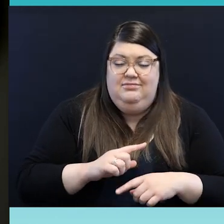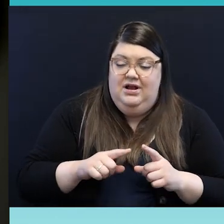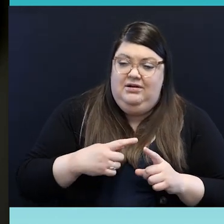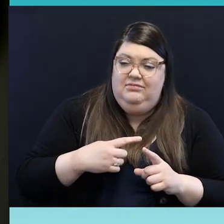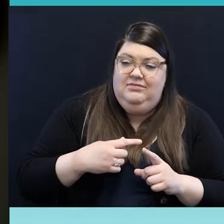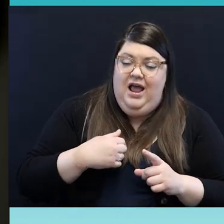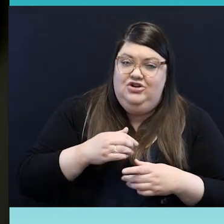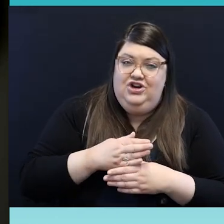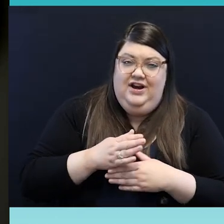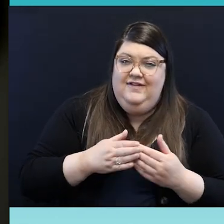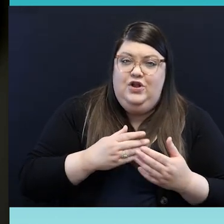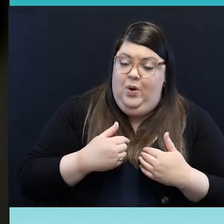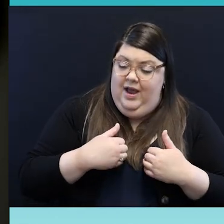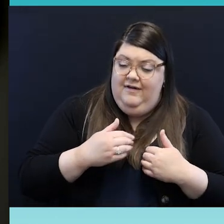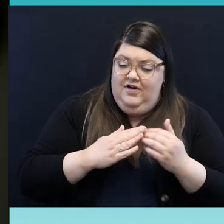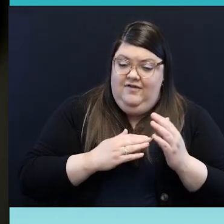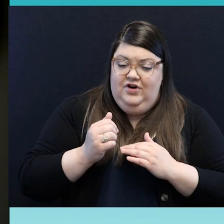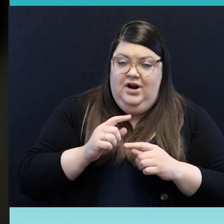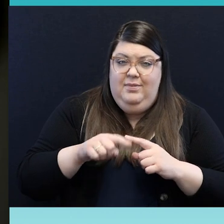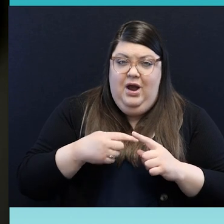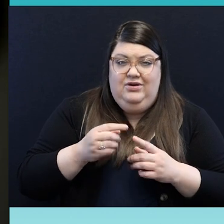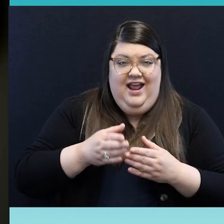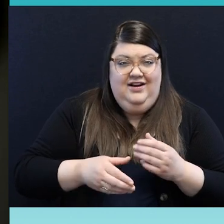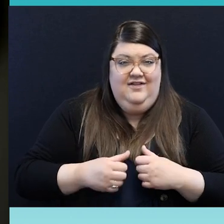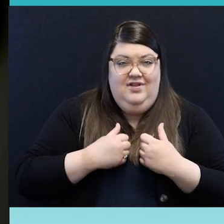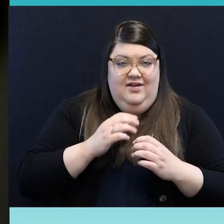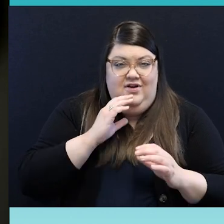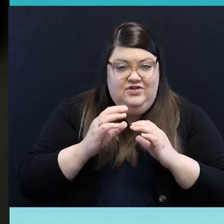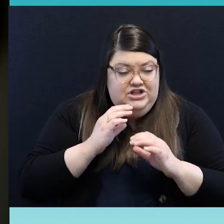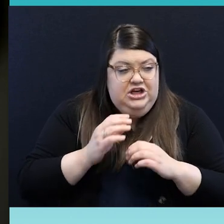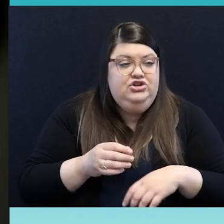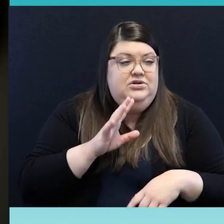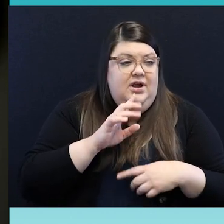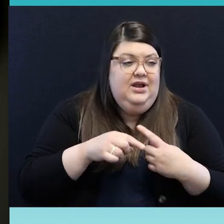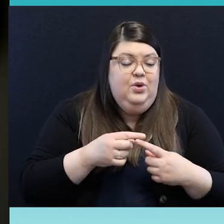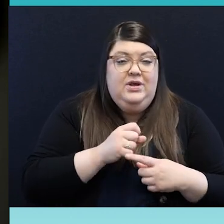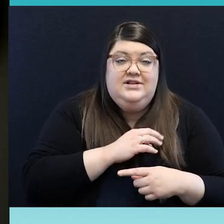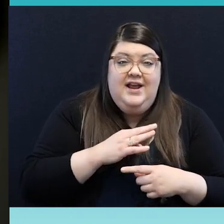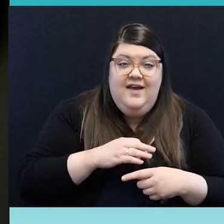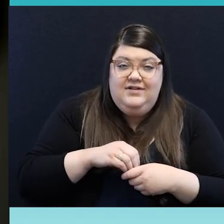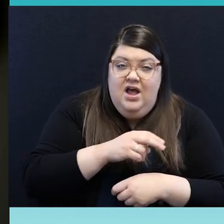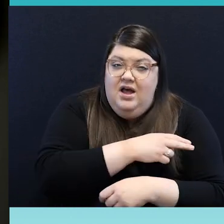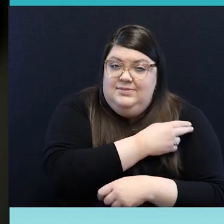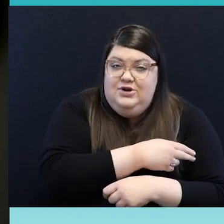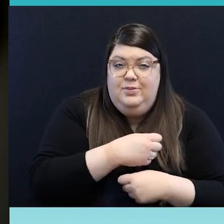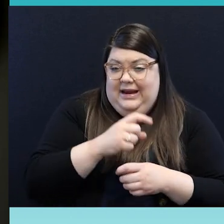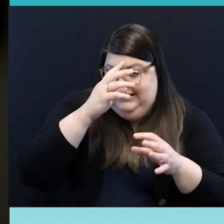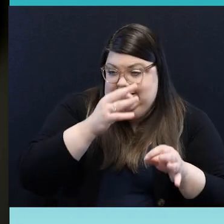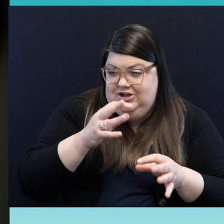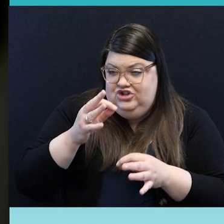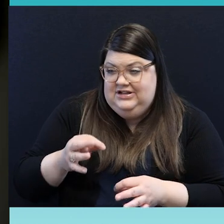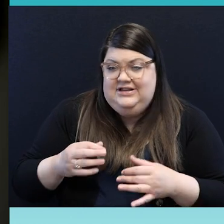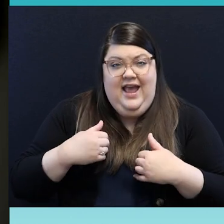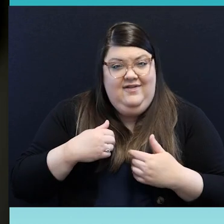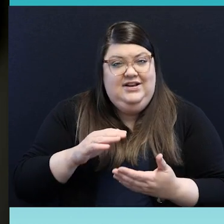comfort around end of life conversations and talking with hospital staff and making those decisions, having those documents